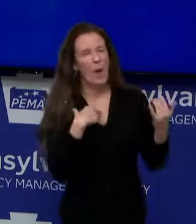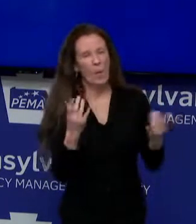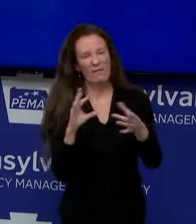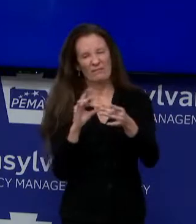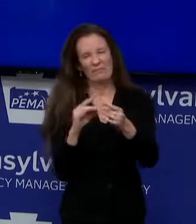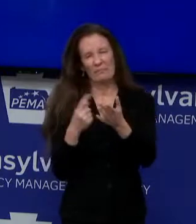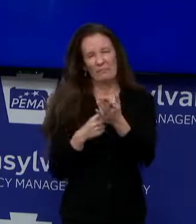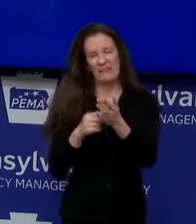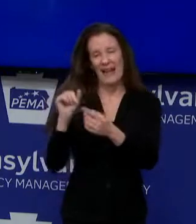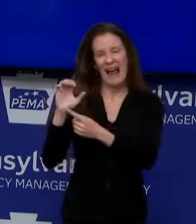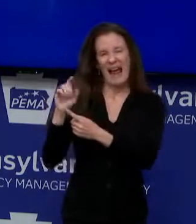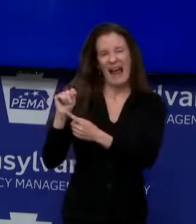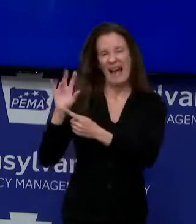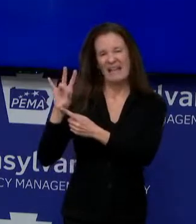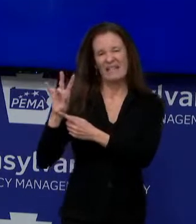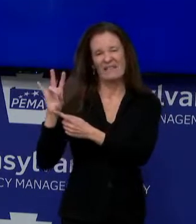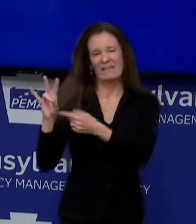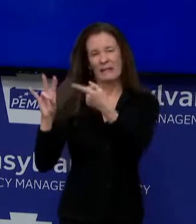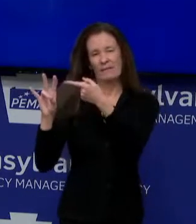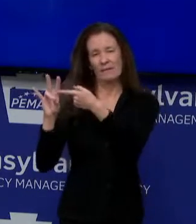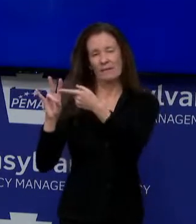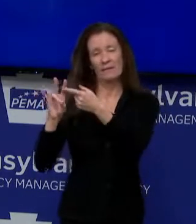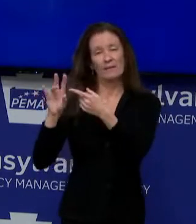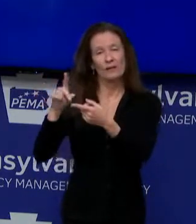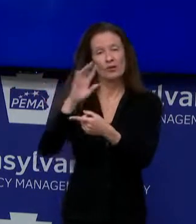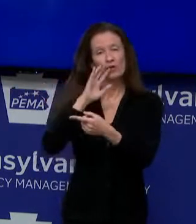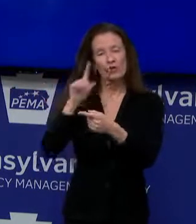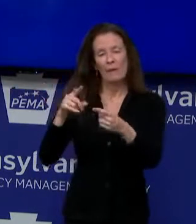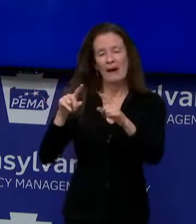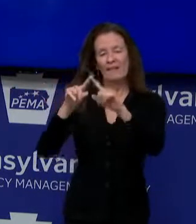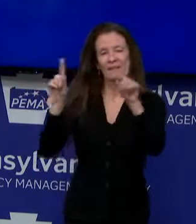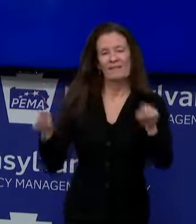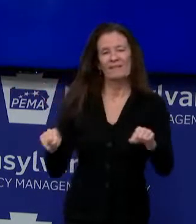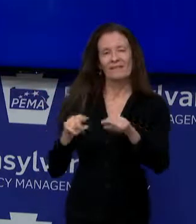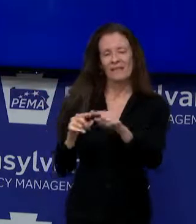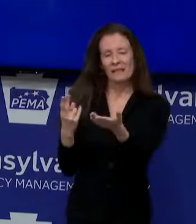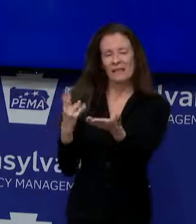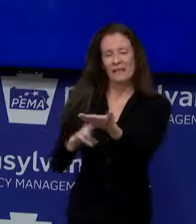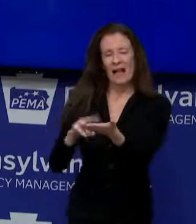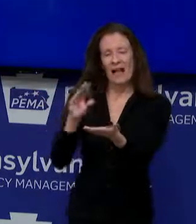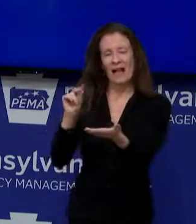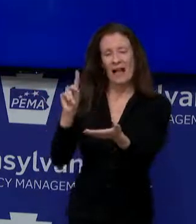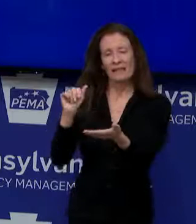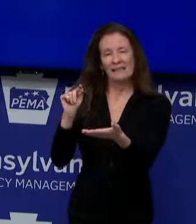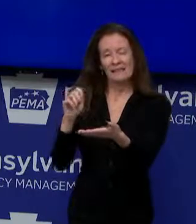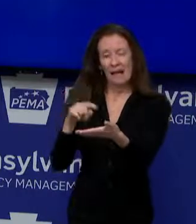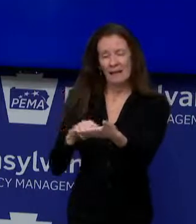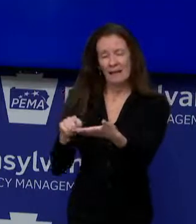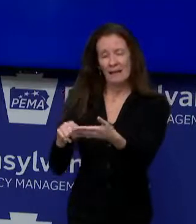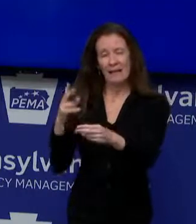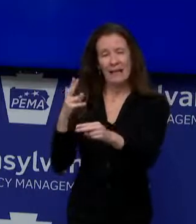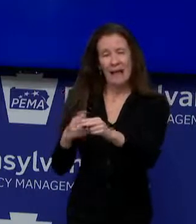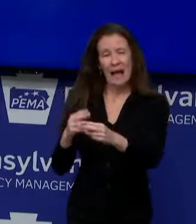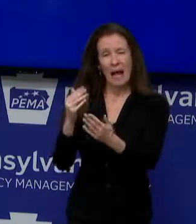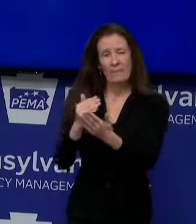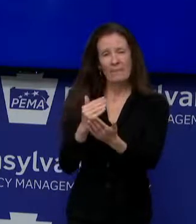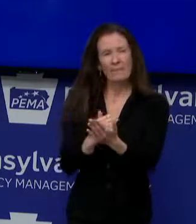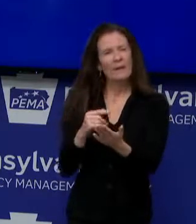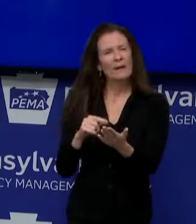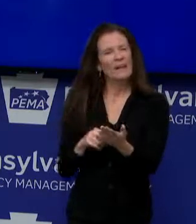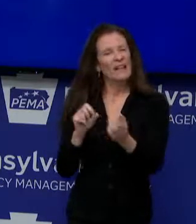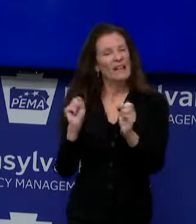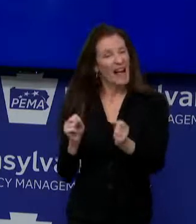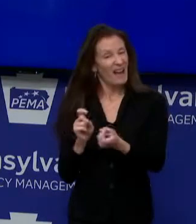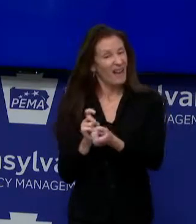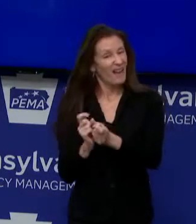with the envelope, the declaration, the name, the date, write your name. How much of that could be changed outside of legislation? Are you